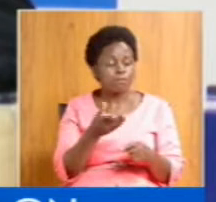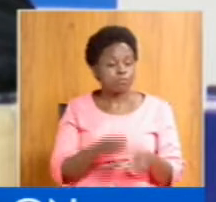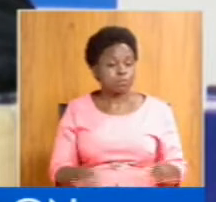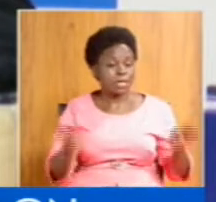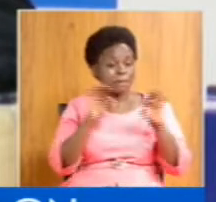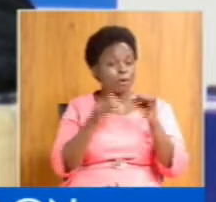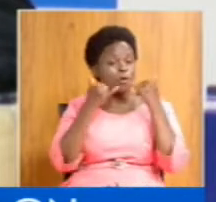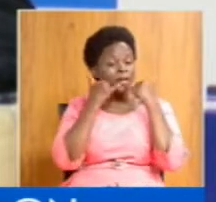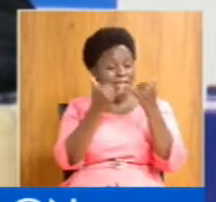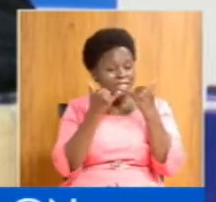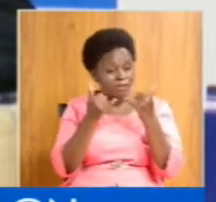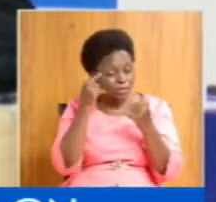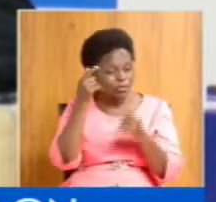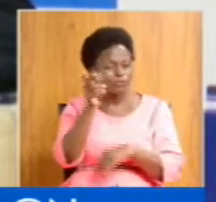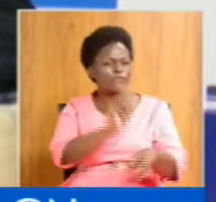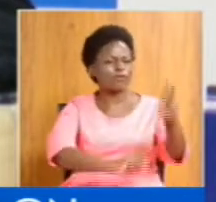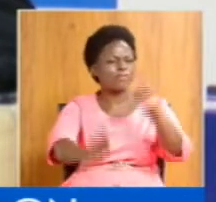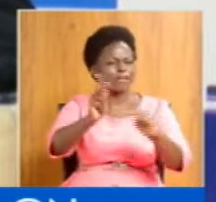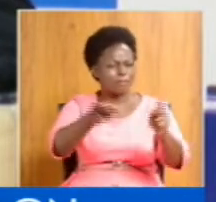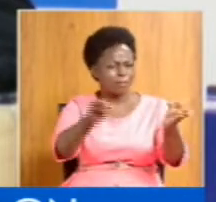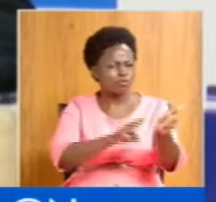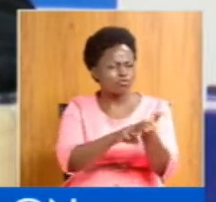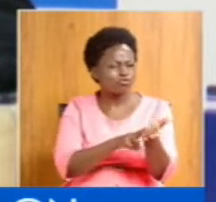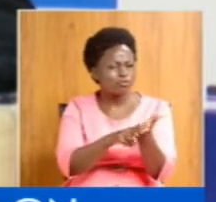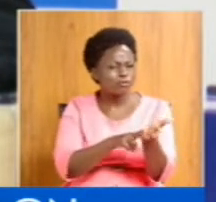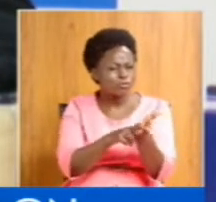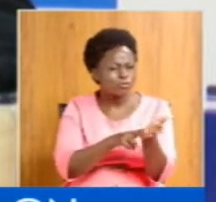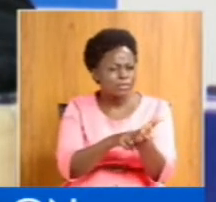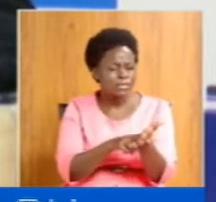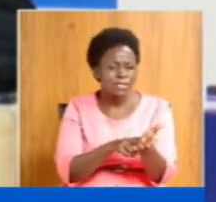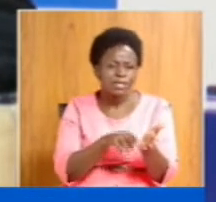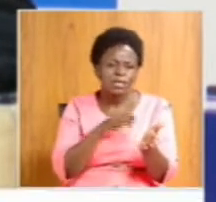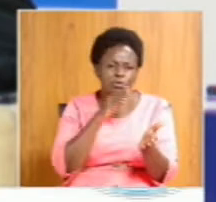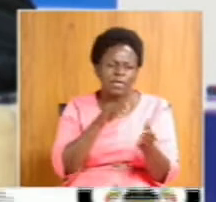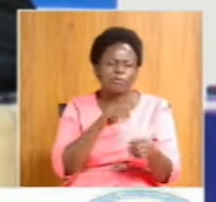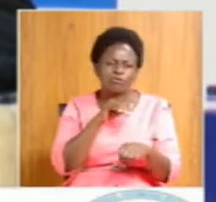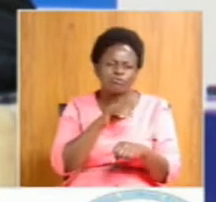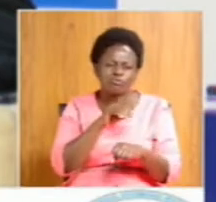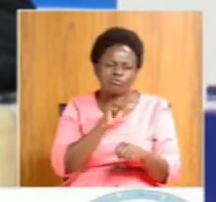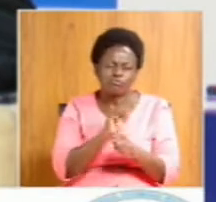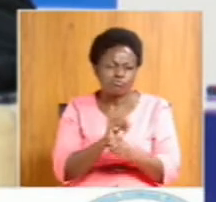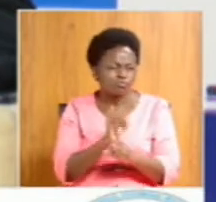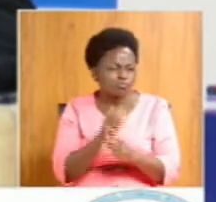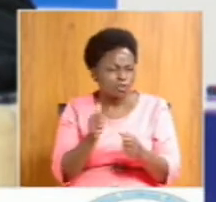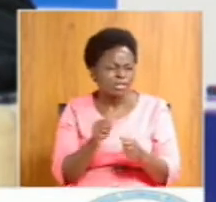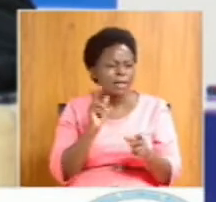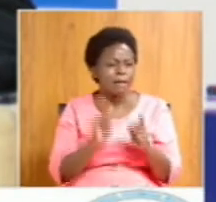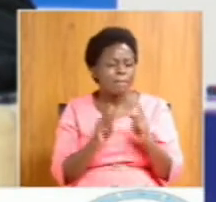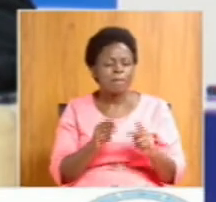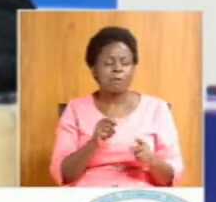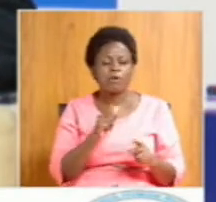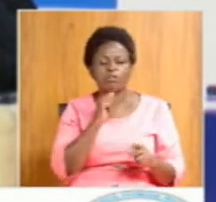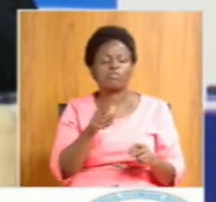information for the citizens to use to be able to be productive so that people are